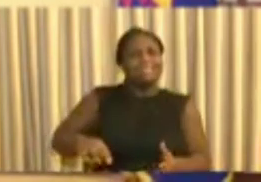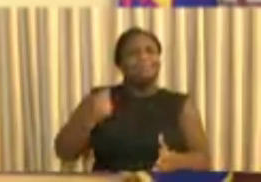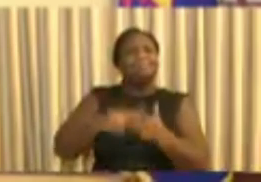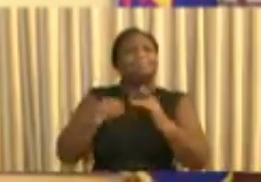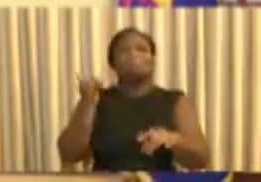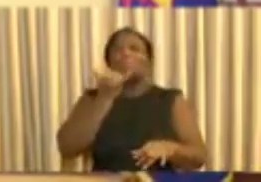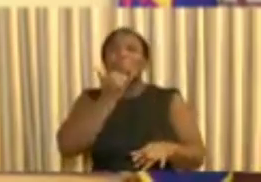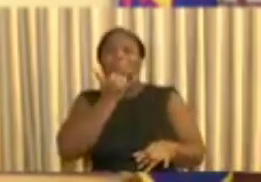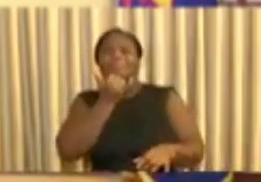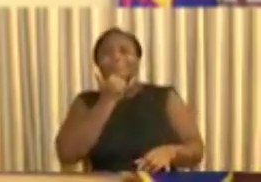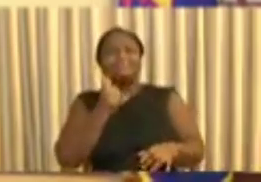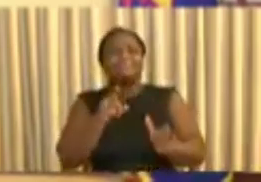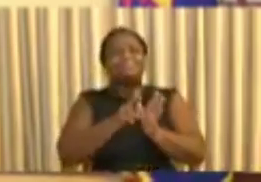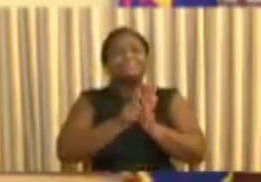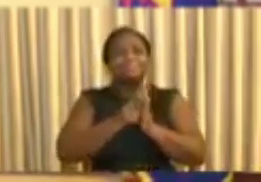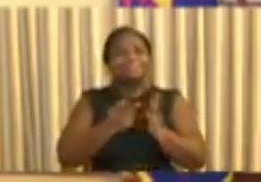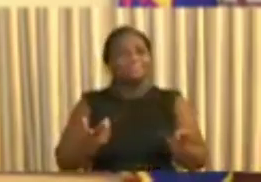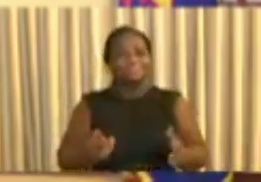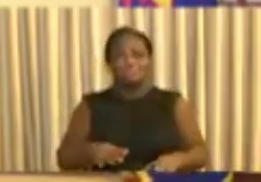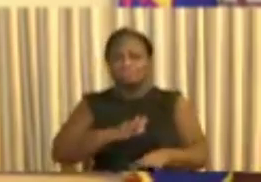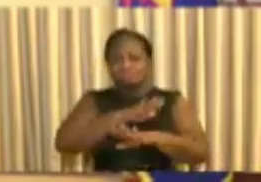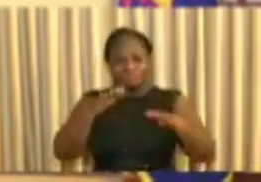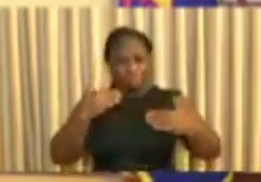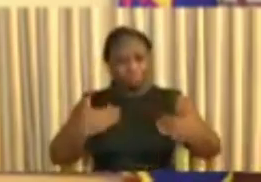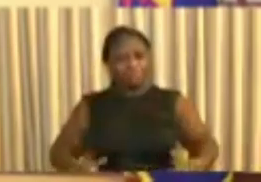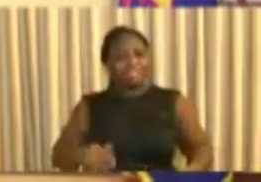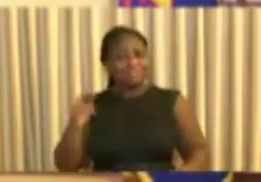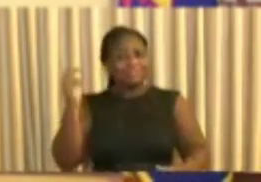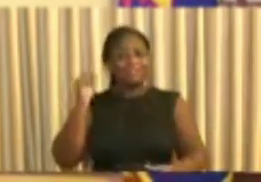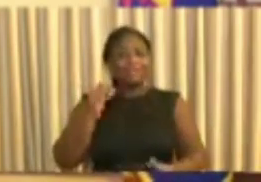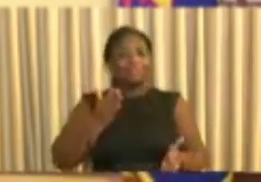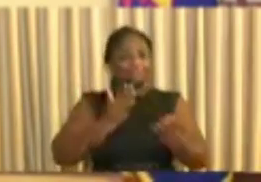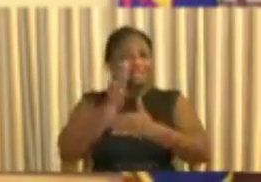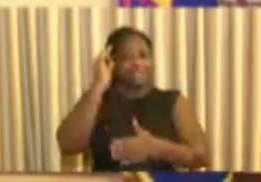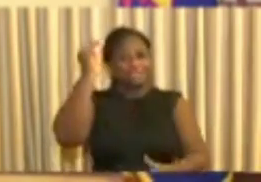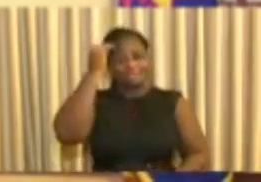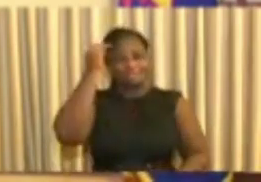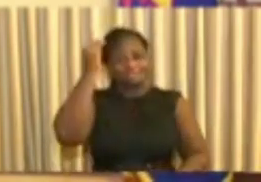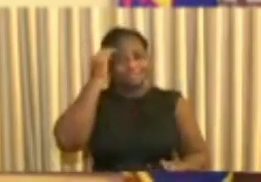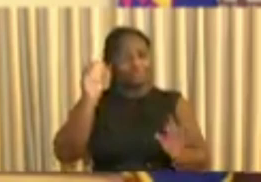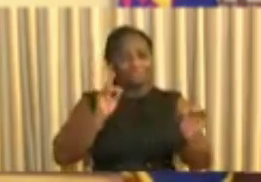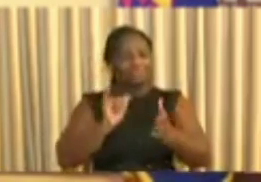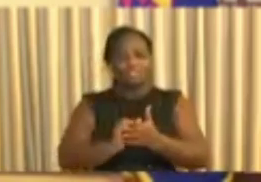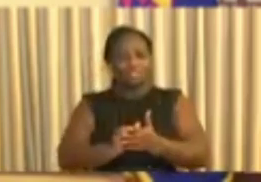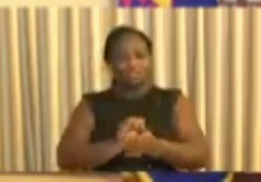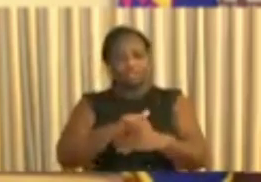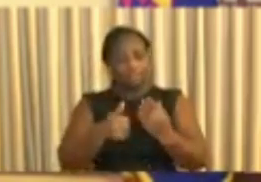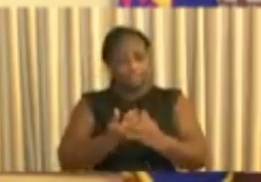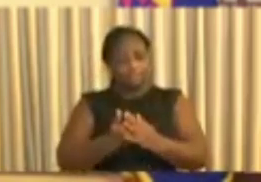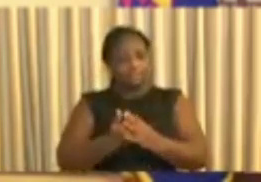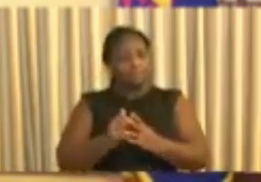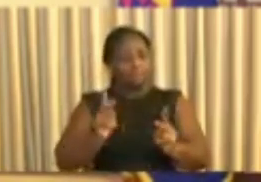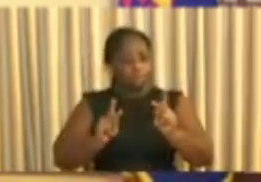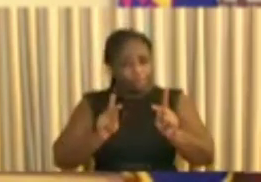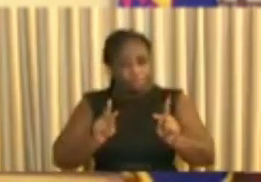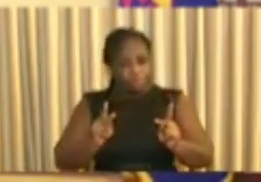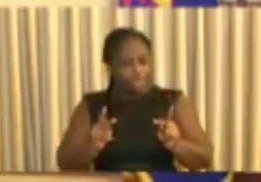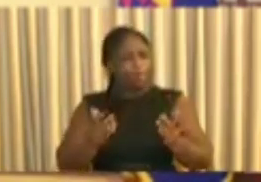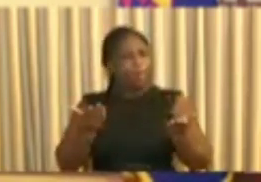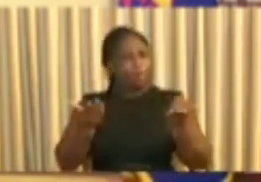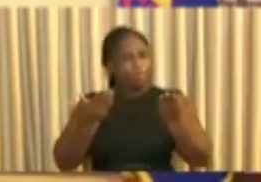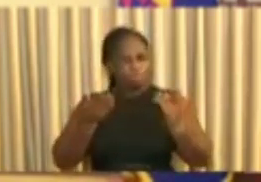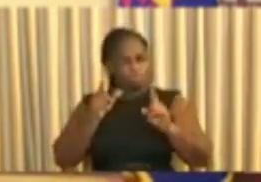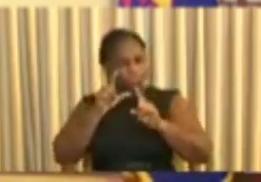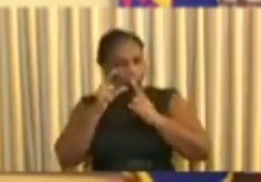conduct? Nobody in their right senses. The law enforcement agencies are determined